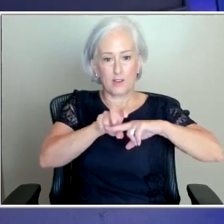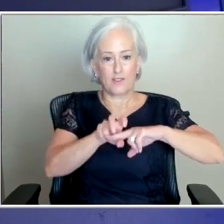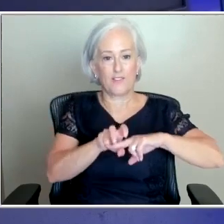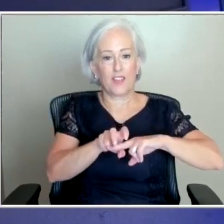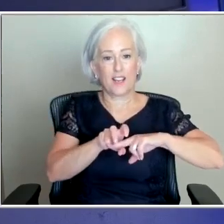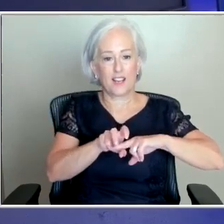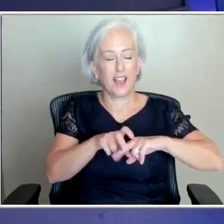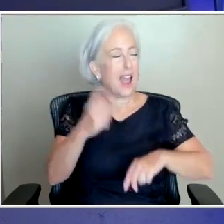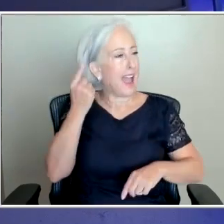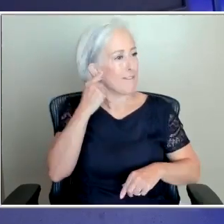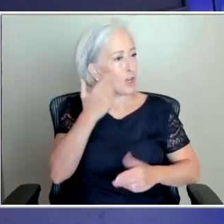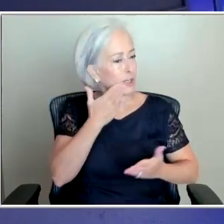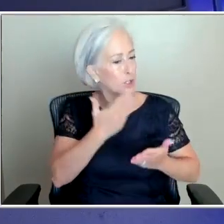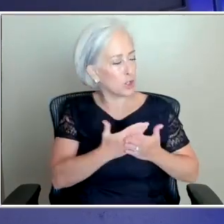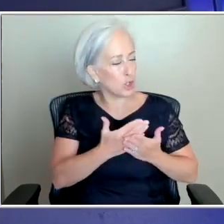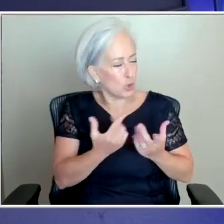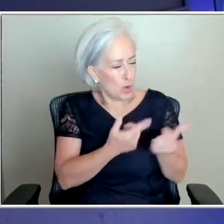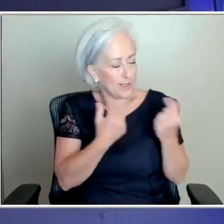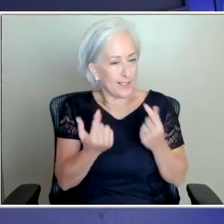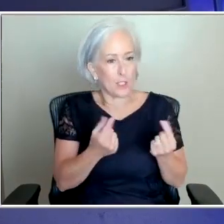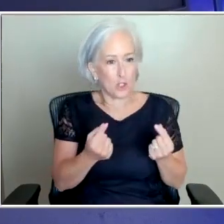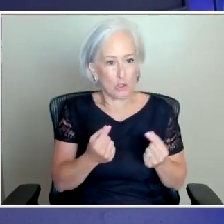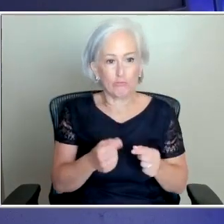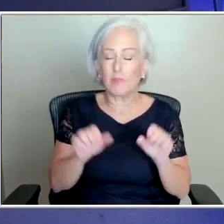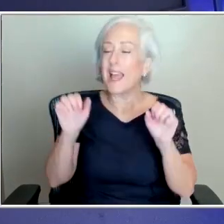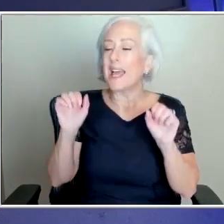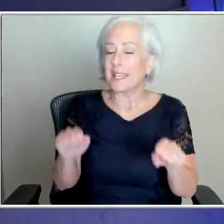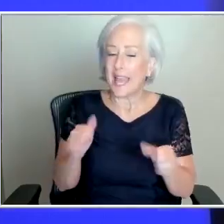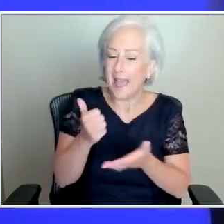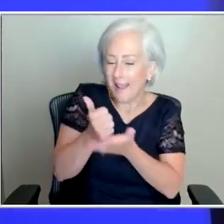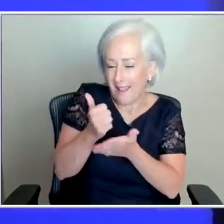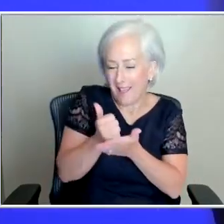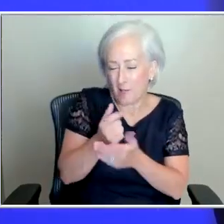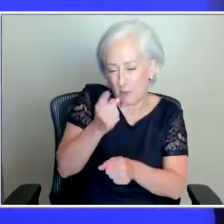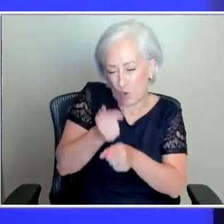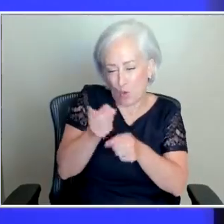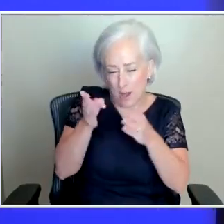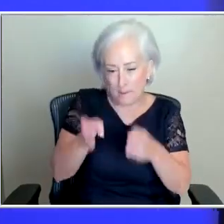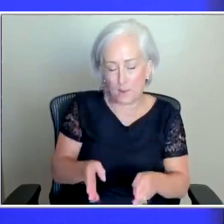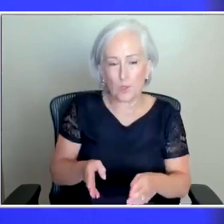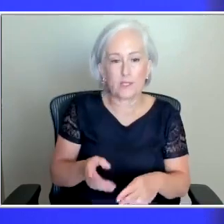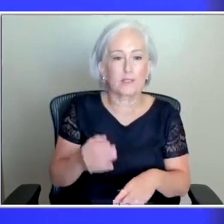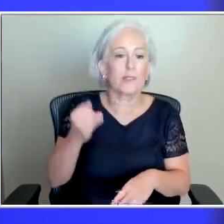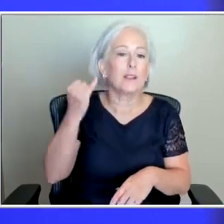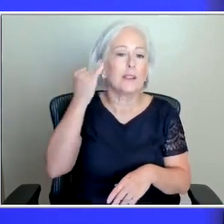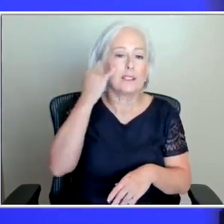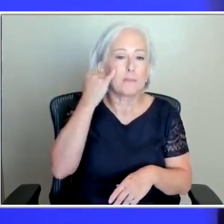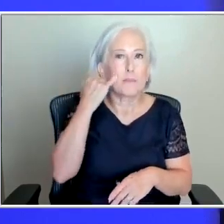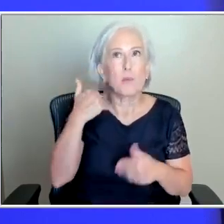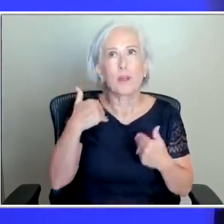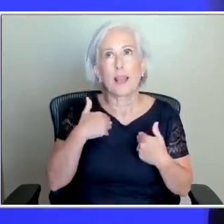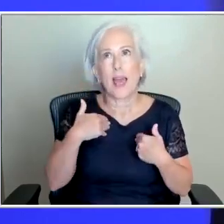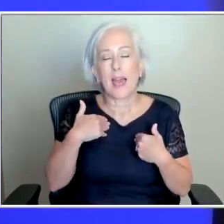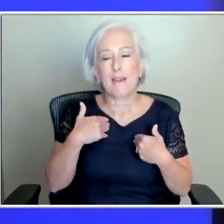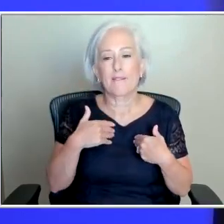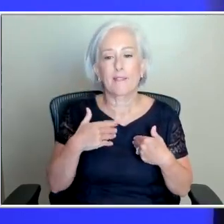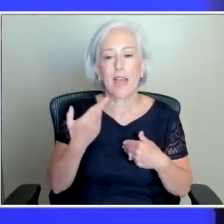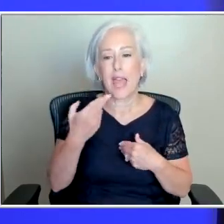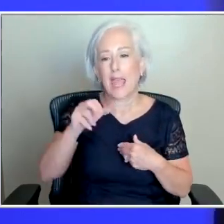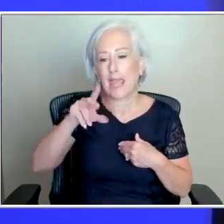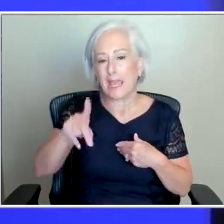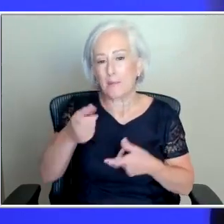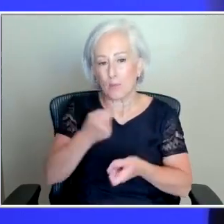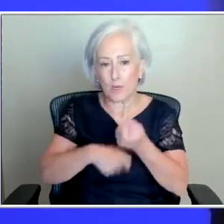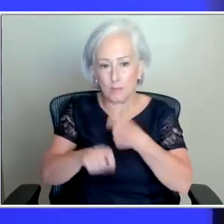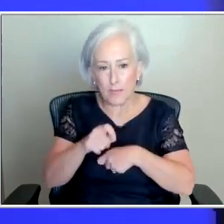it absolutely can work for the right individual. Say somebody has, just undergone a hip replacement or a knee replacement. Clearly, they're going to have some range of